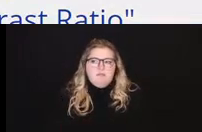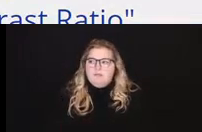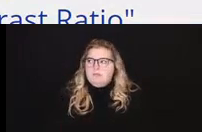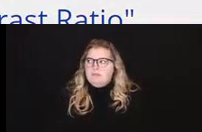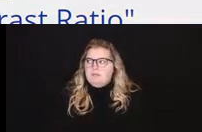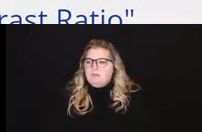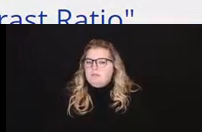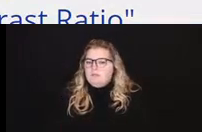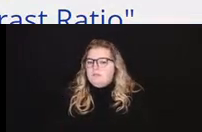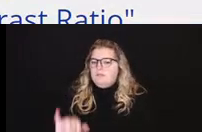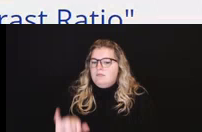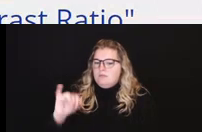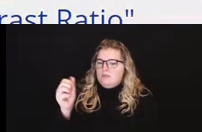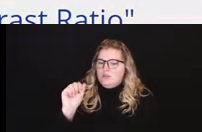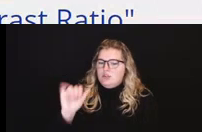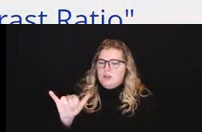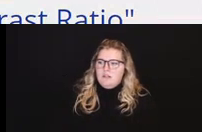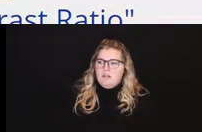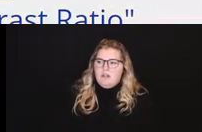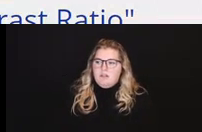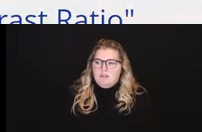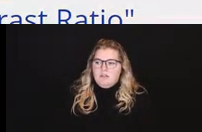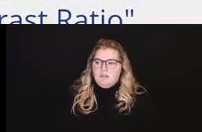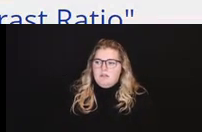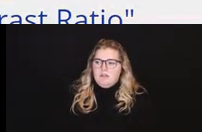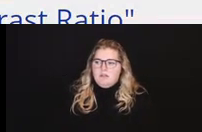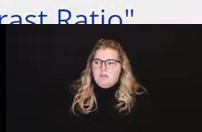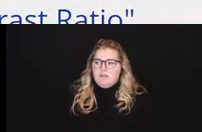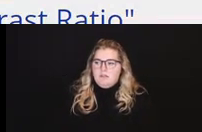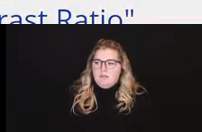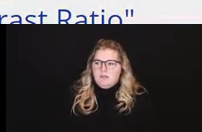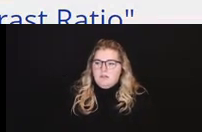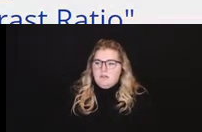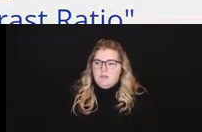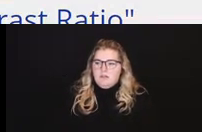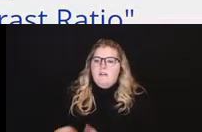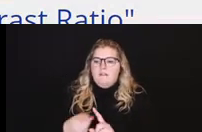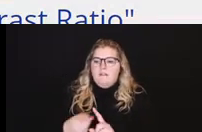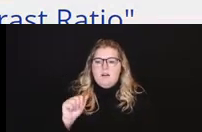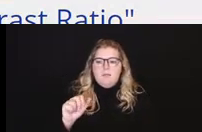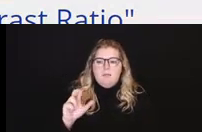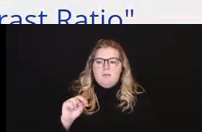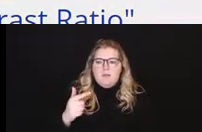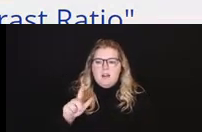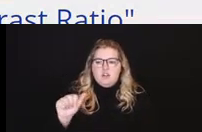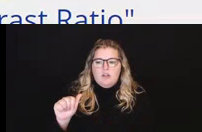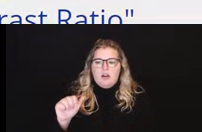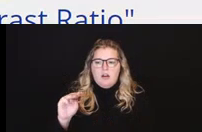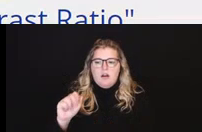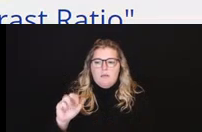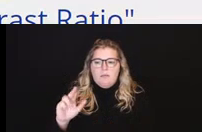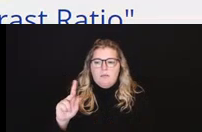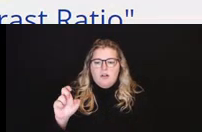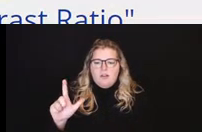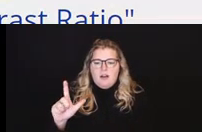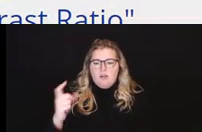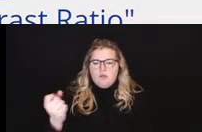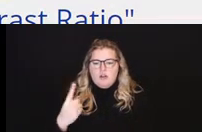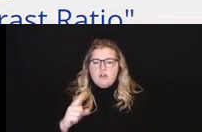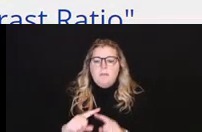This is Jay. Thank you, Jonathan. We have a question from Angela Markel, but before we go to her question, I'd like to go back to